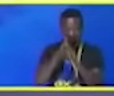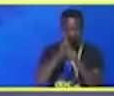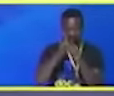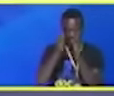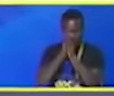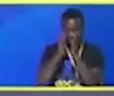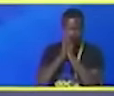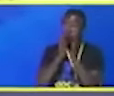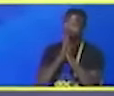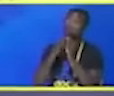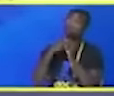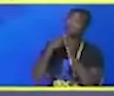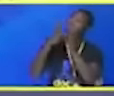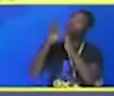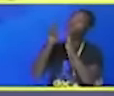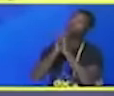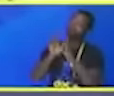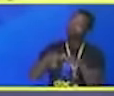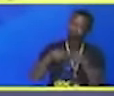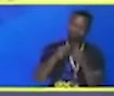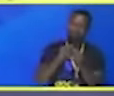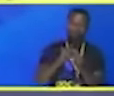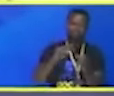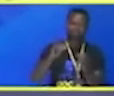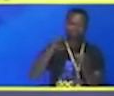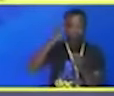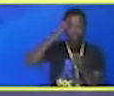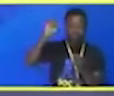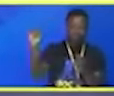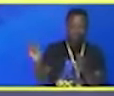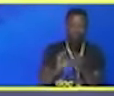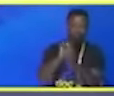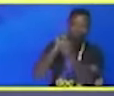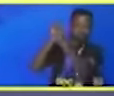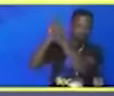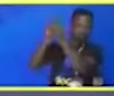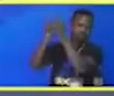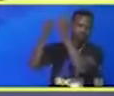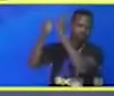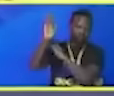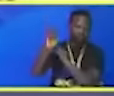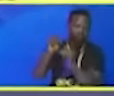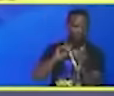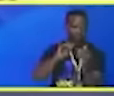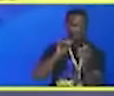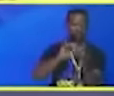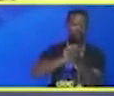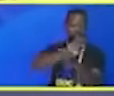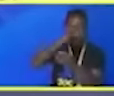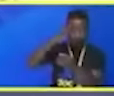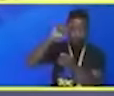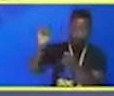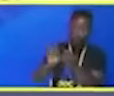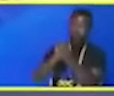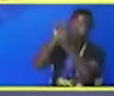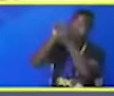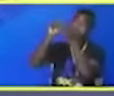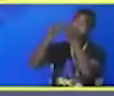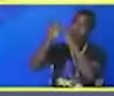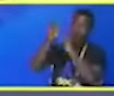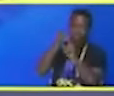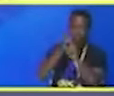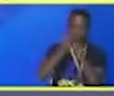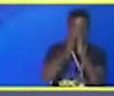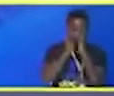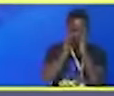you a definite encounter. Let it be that I encountered you, and let there be proof of my encounter. Someone